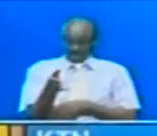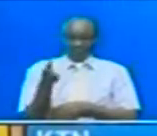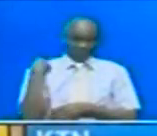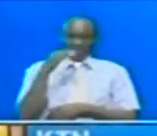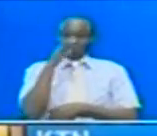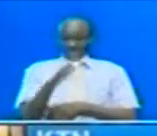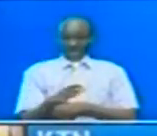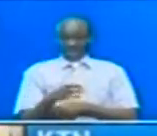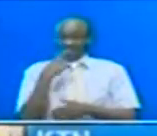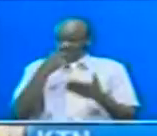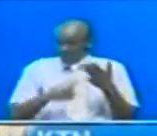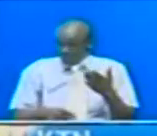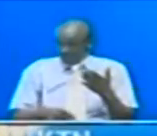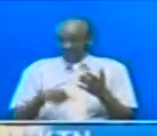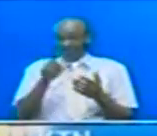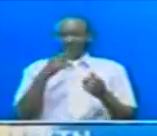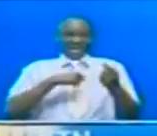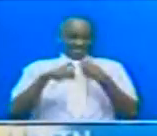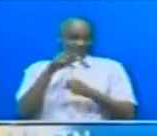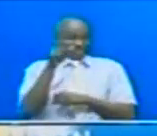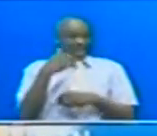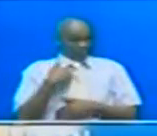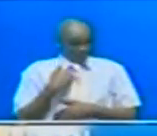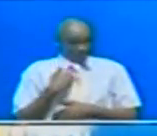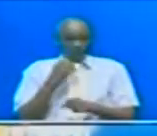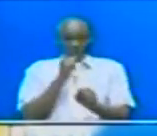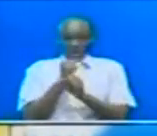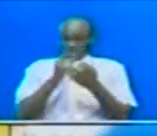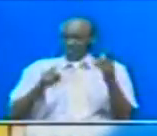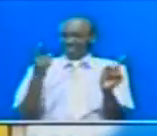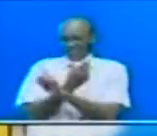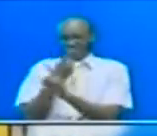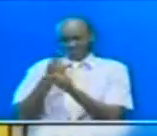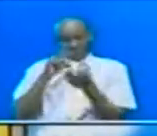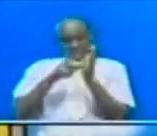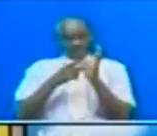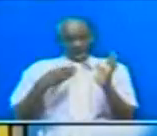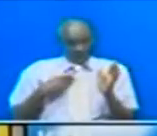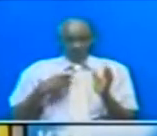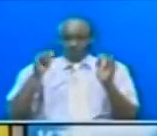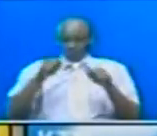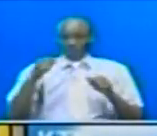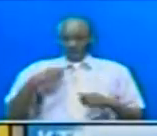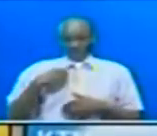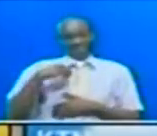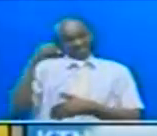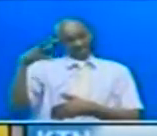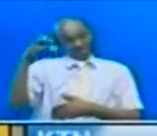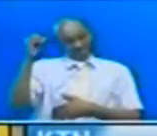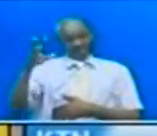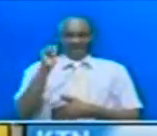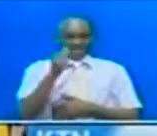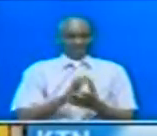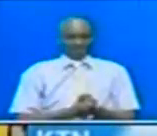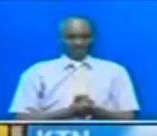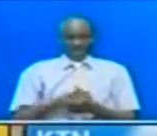comes in the wake of renewed activity from the company, which is working on several ambitious projects to boost connectivity in the country.